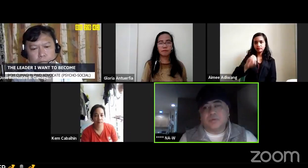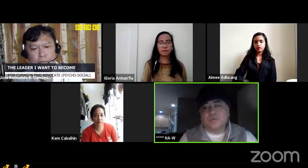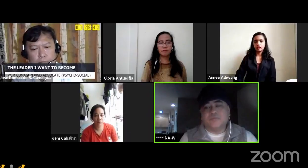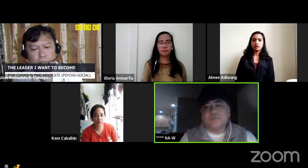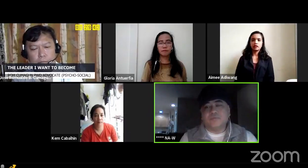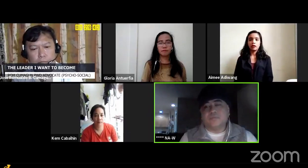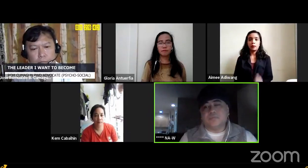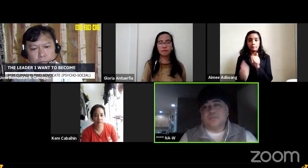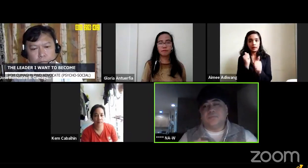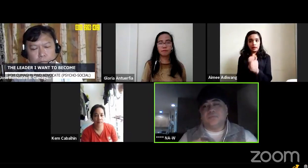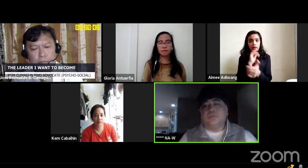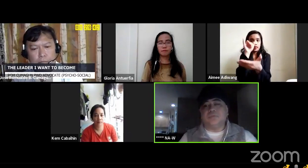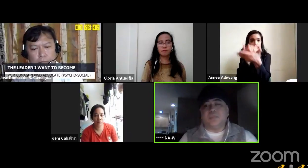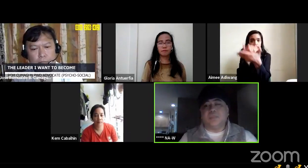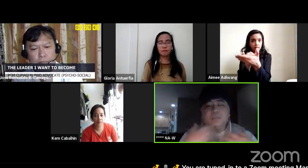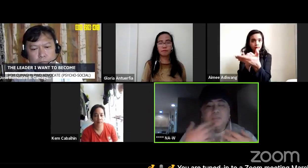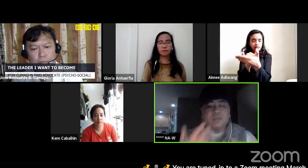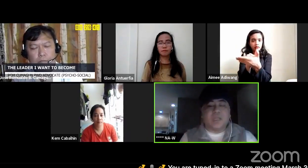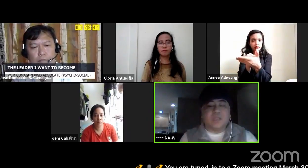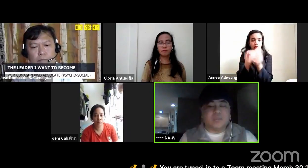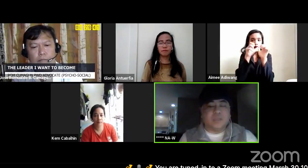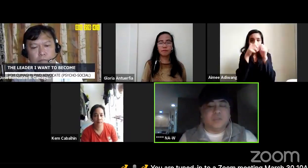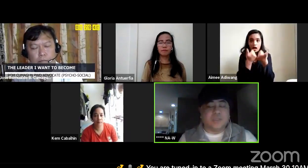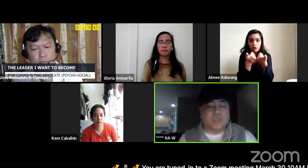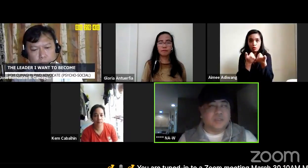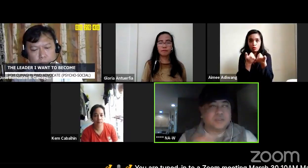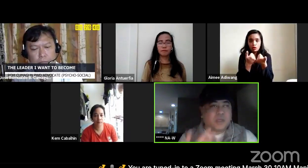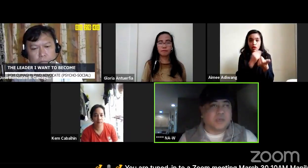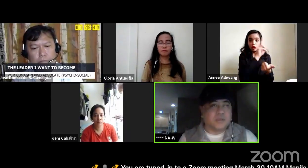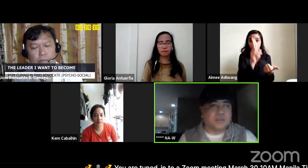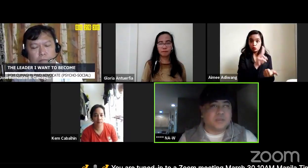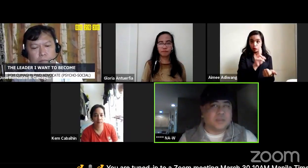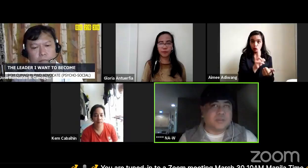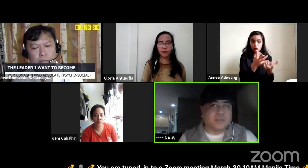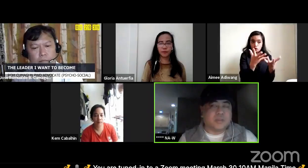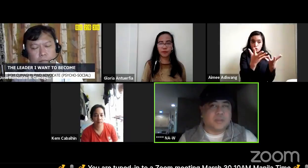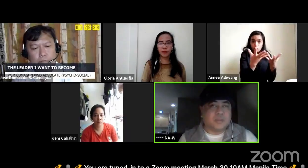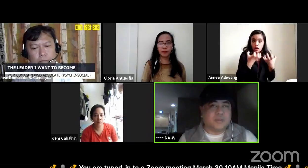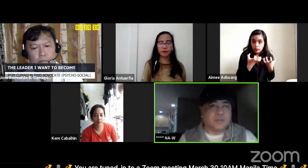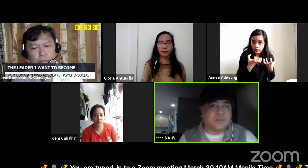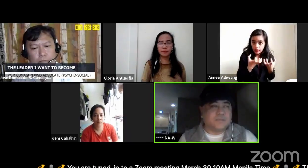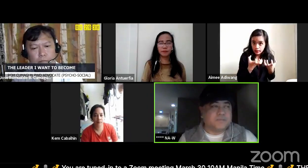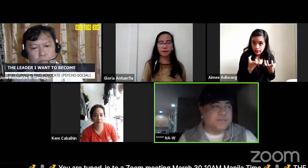it's a matter of using that ego, that desire, that